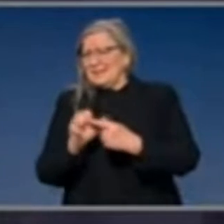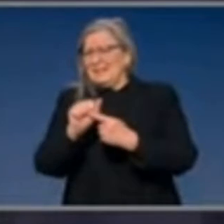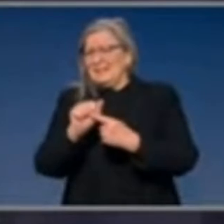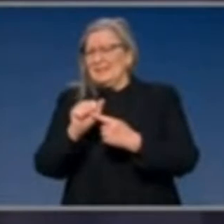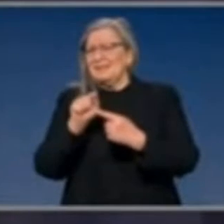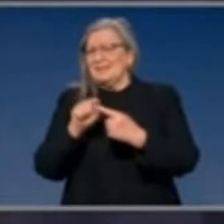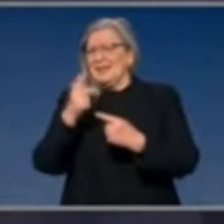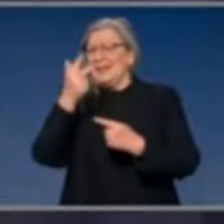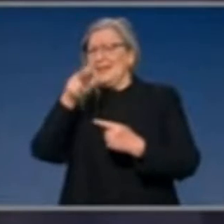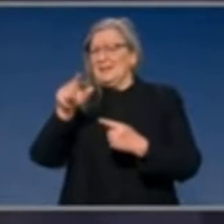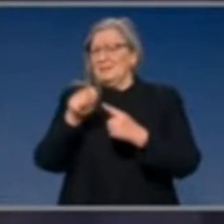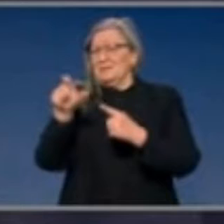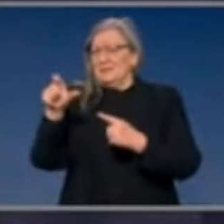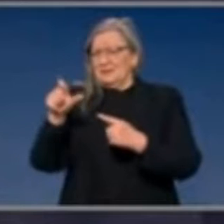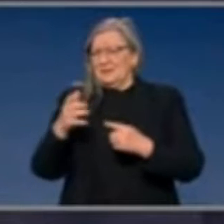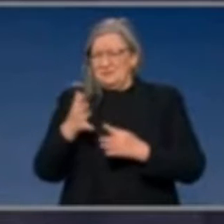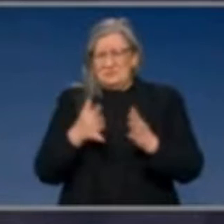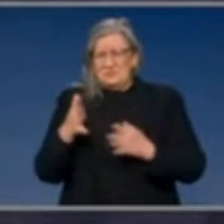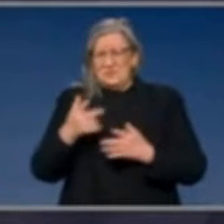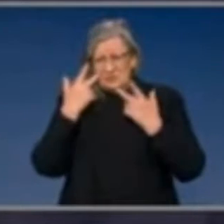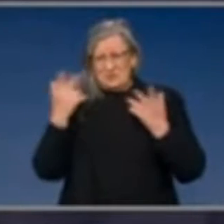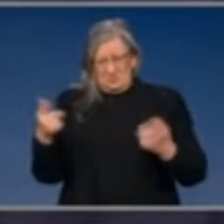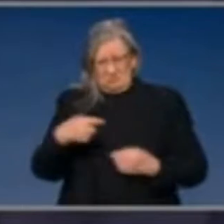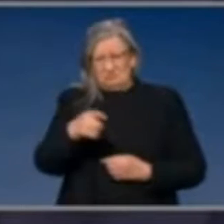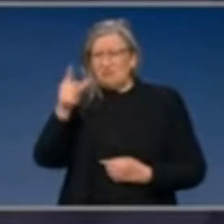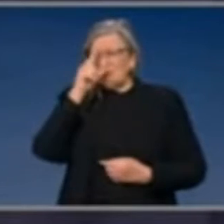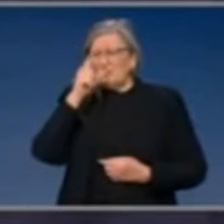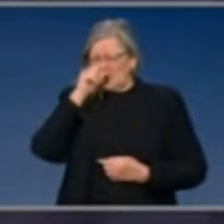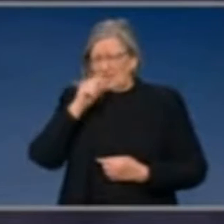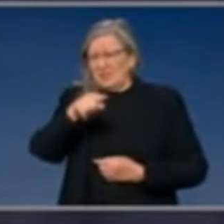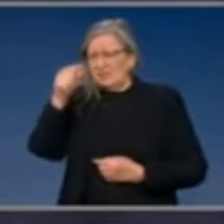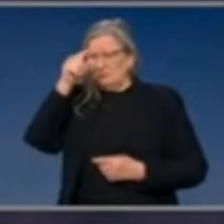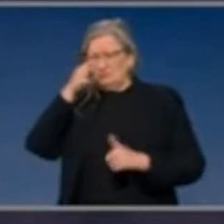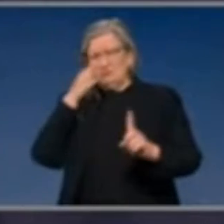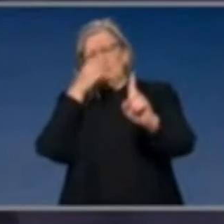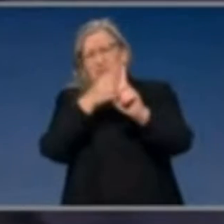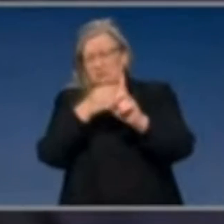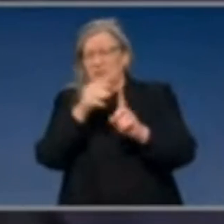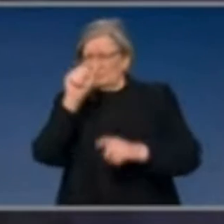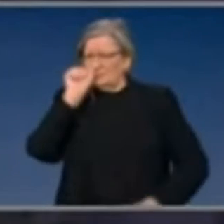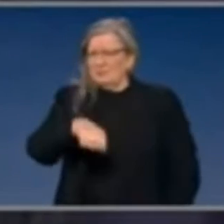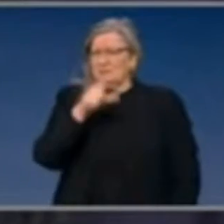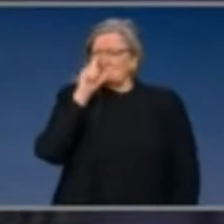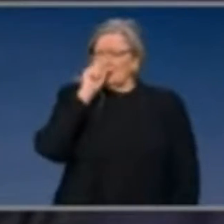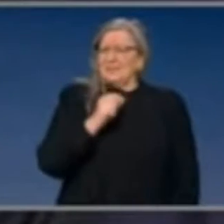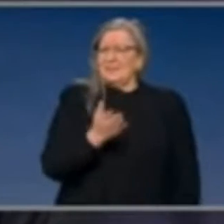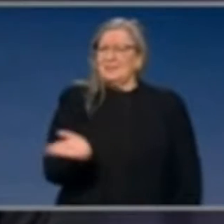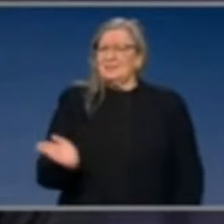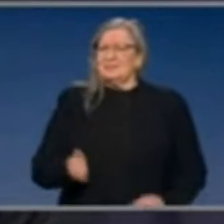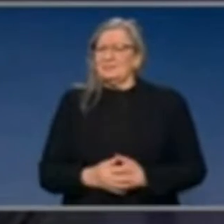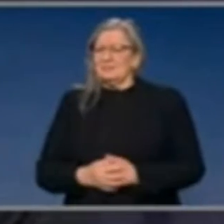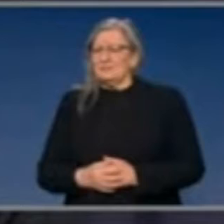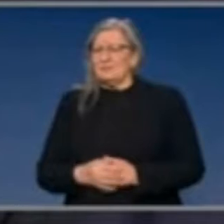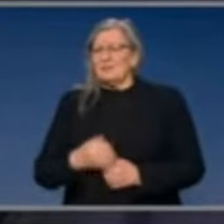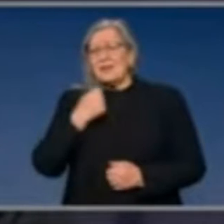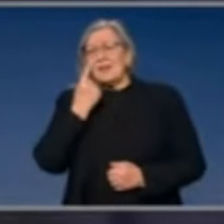that these goals are attainable, in sight, and closer every